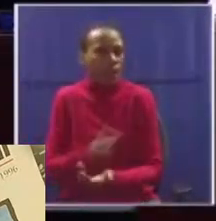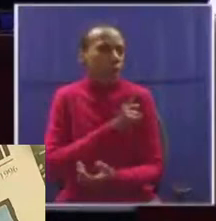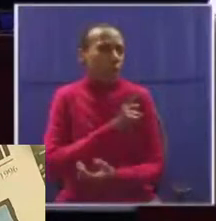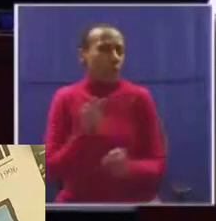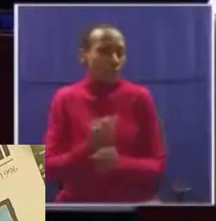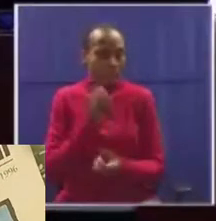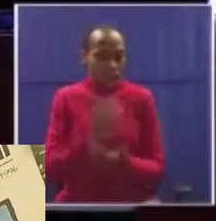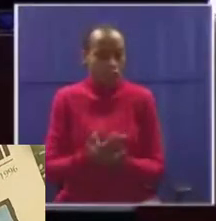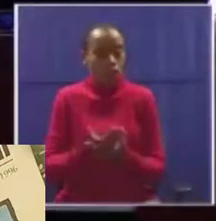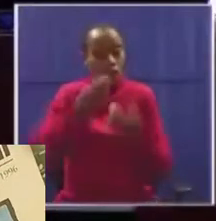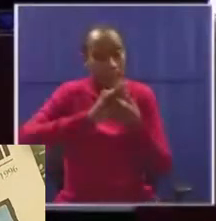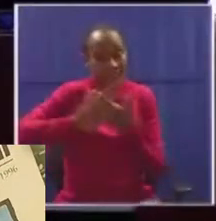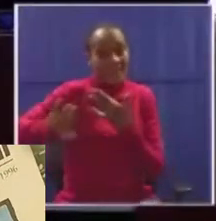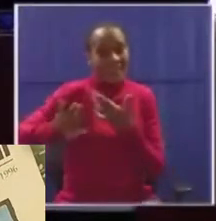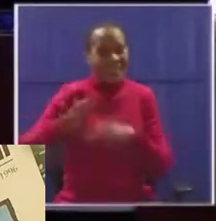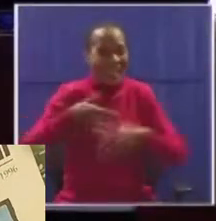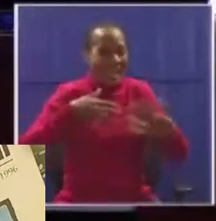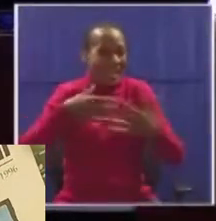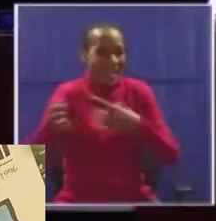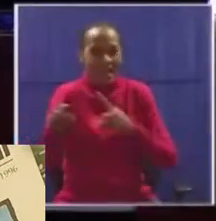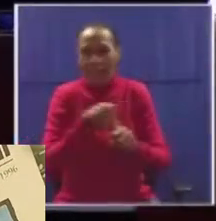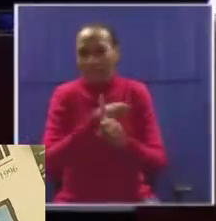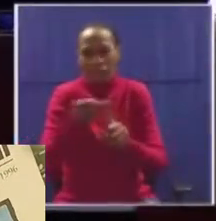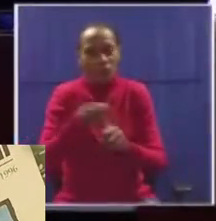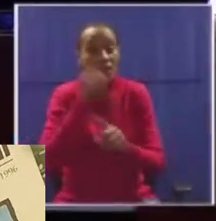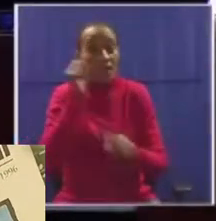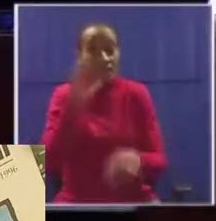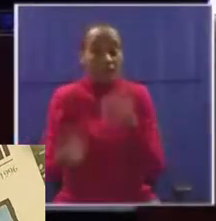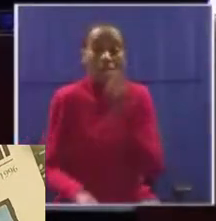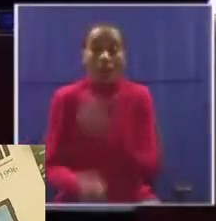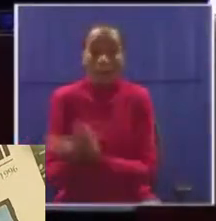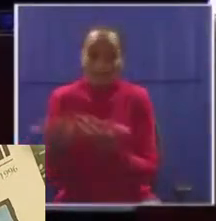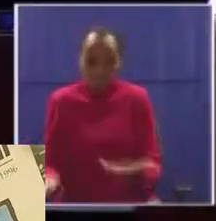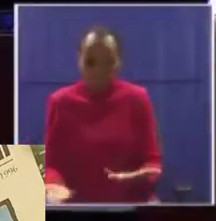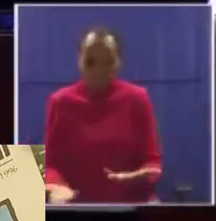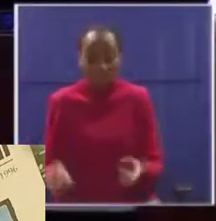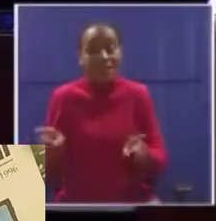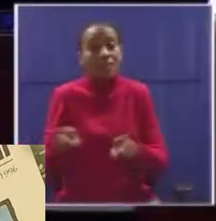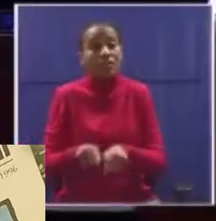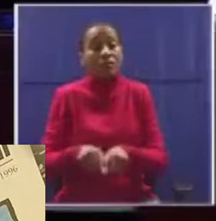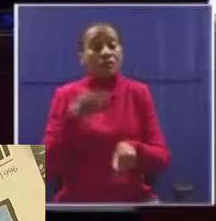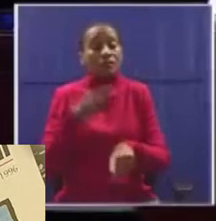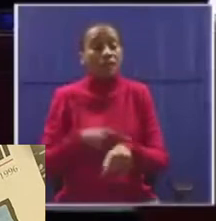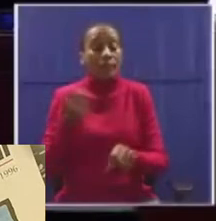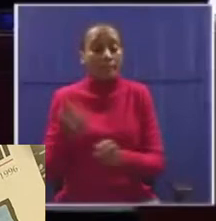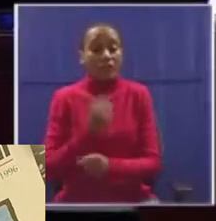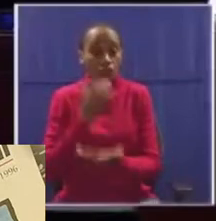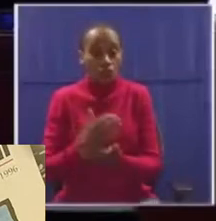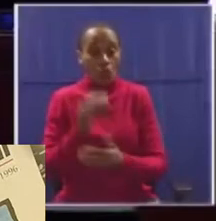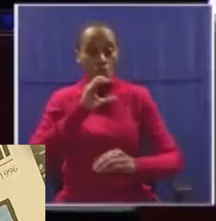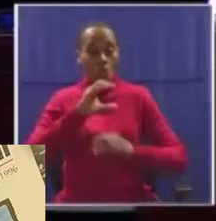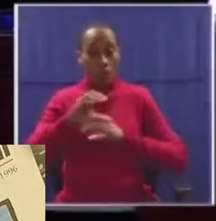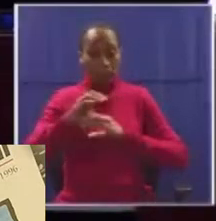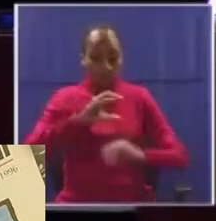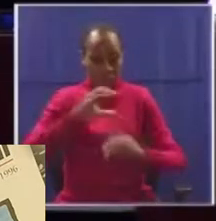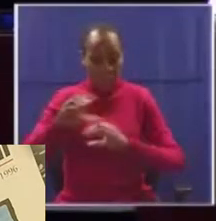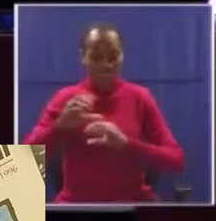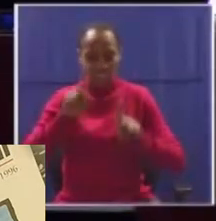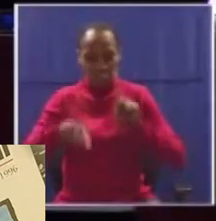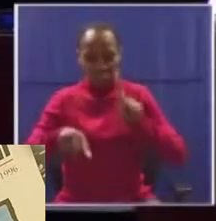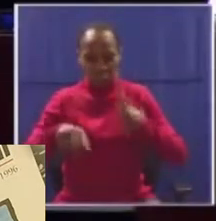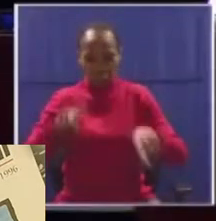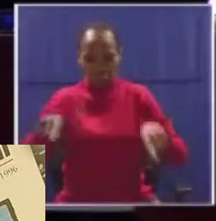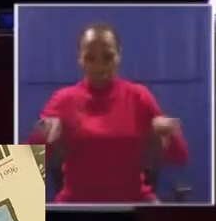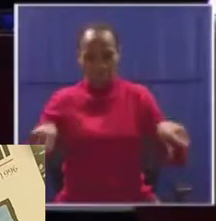prevent such abuses promo caring and the interception of communications or Communications